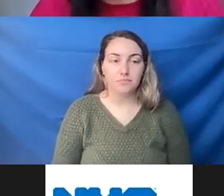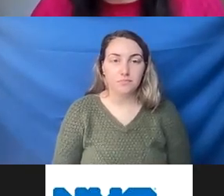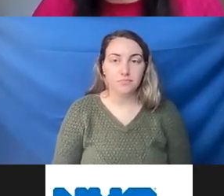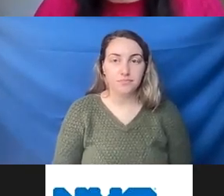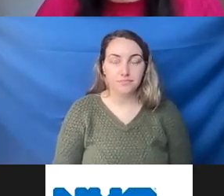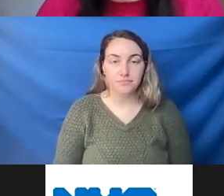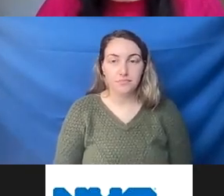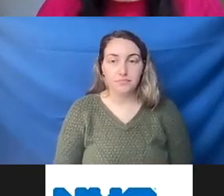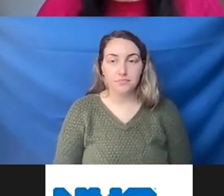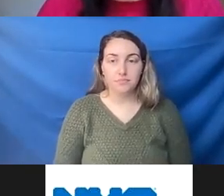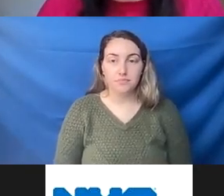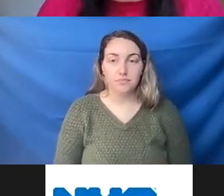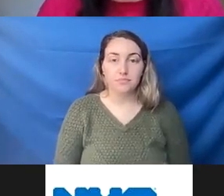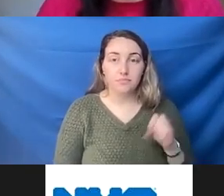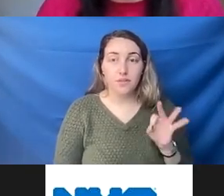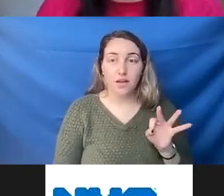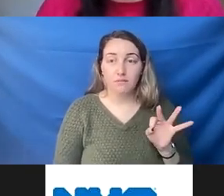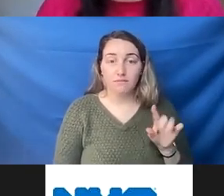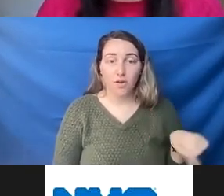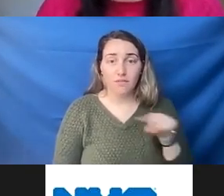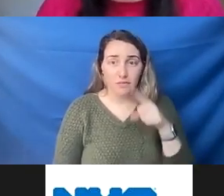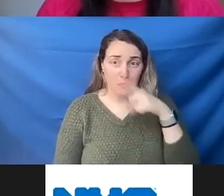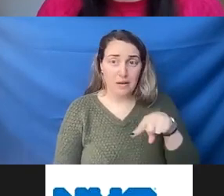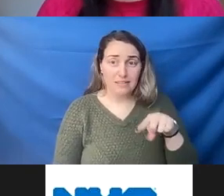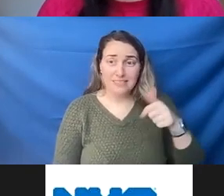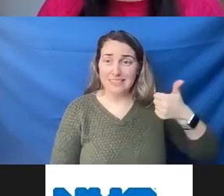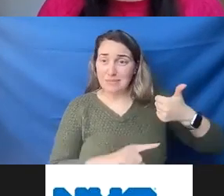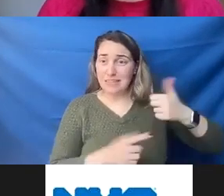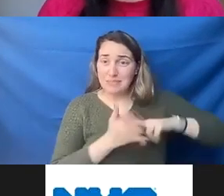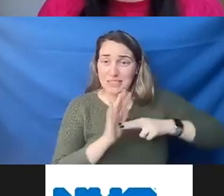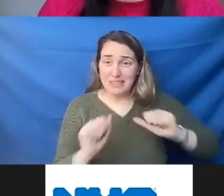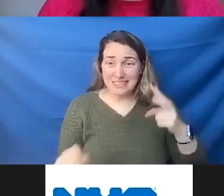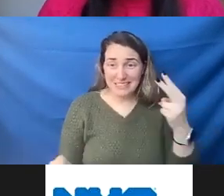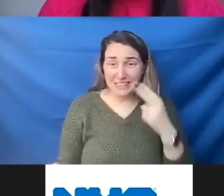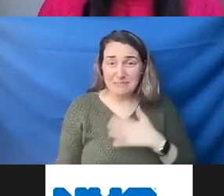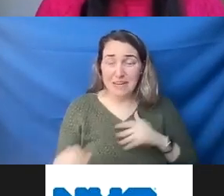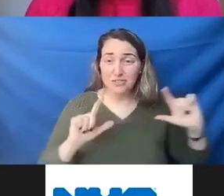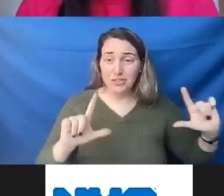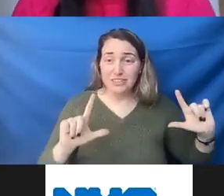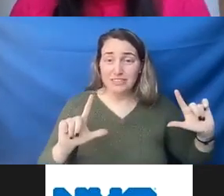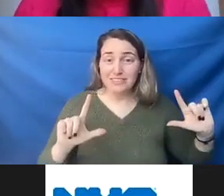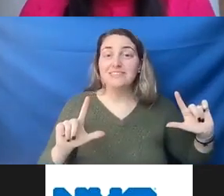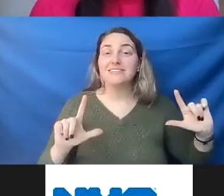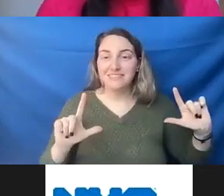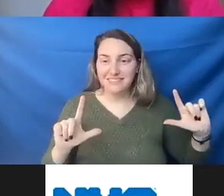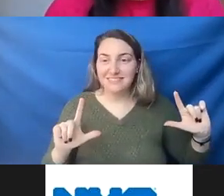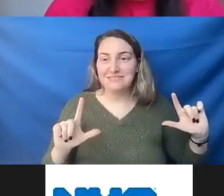And if someone could give me a thumbs up if they can see my screen. Okay, thank you.